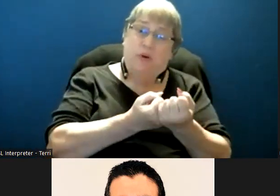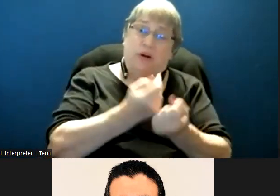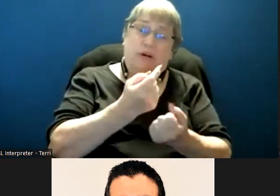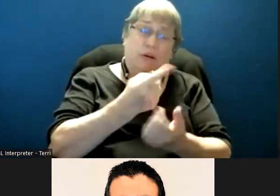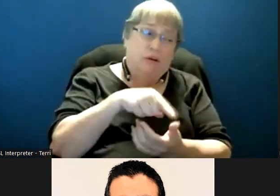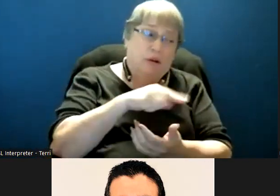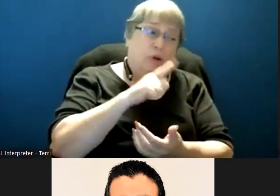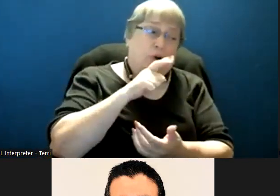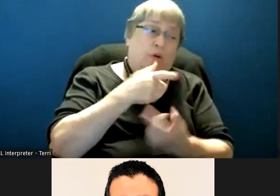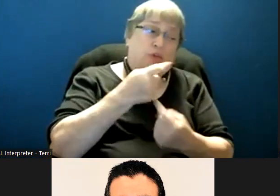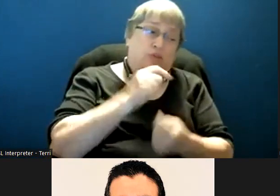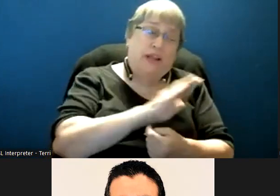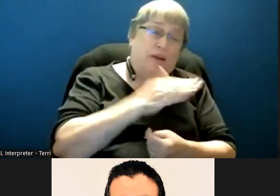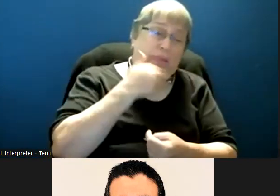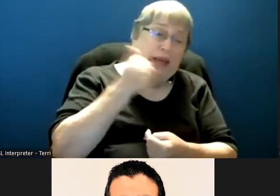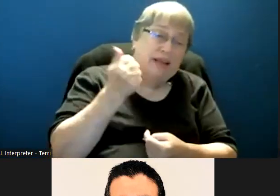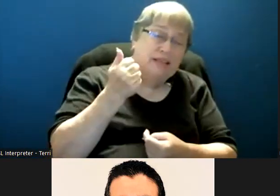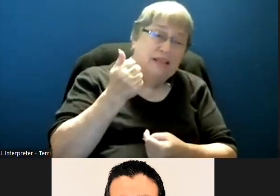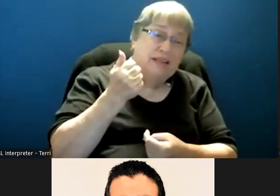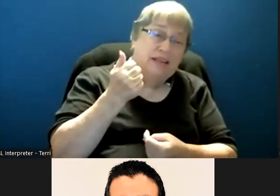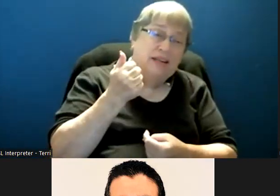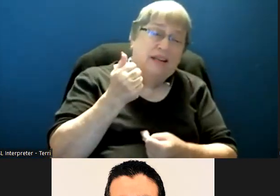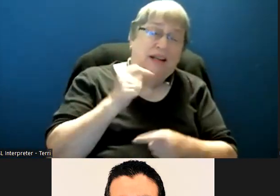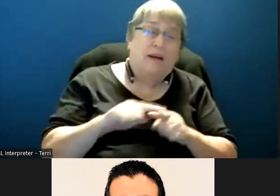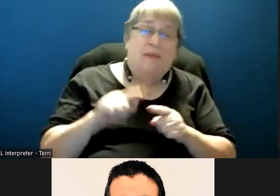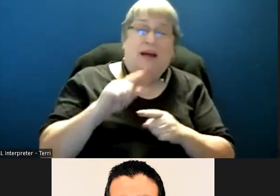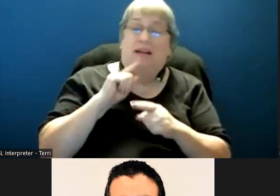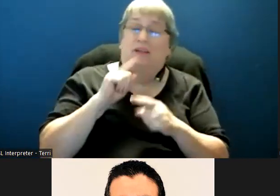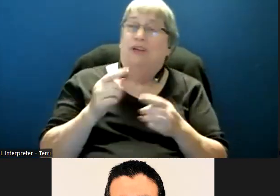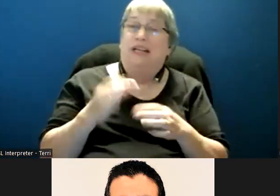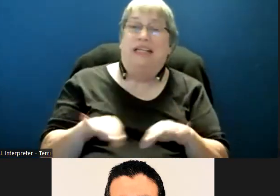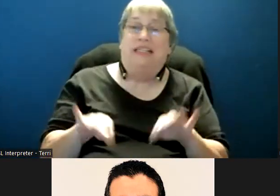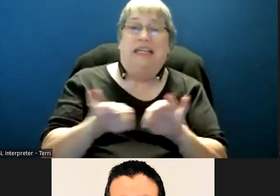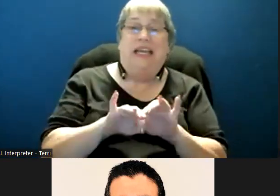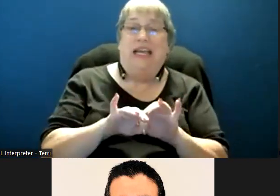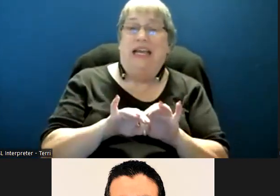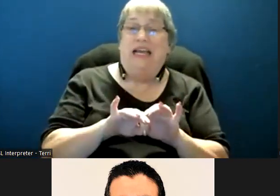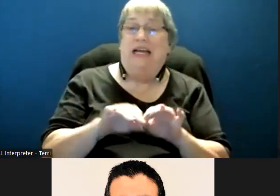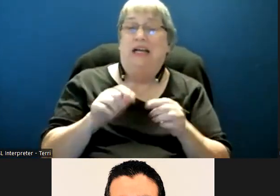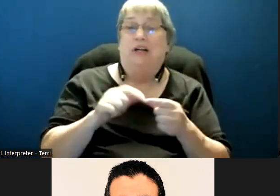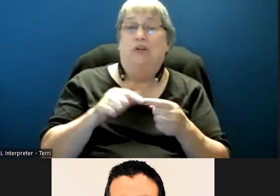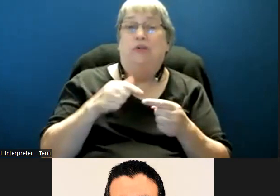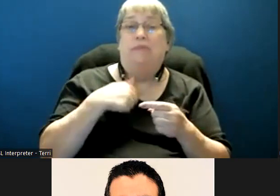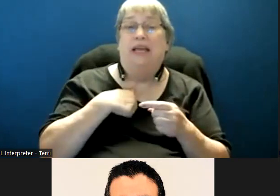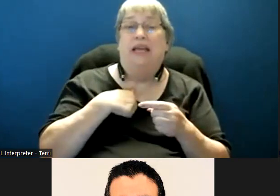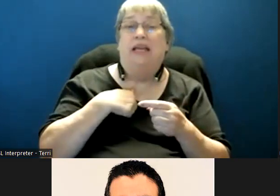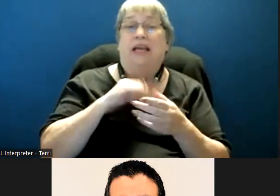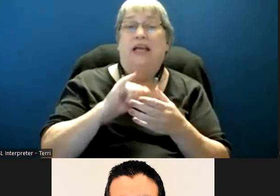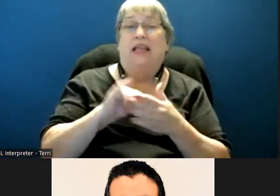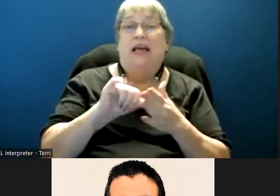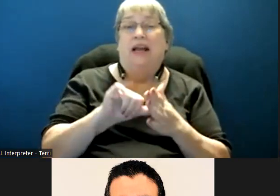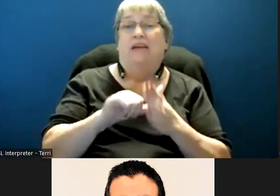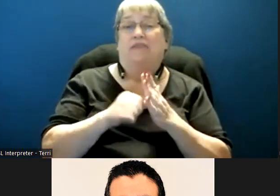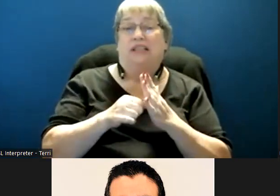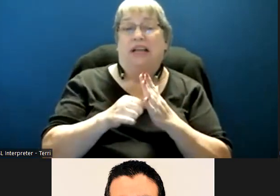in really underserved areas. But it's just a really key, to me, it highlights a key